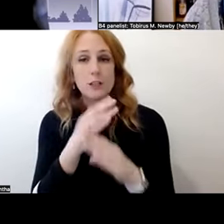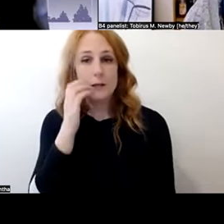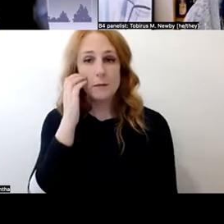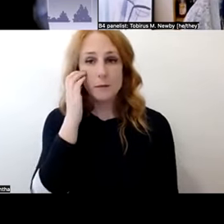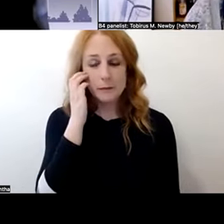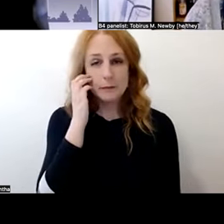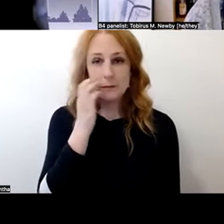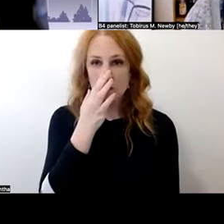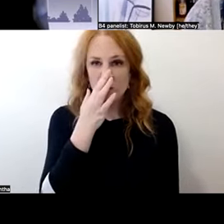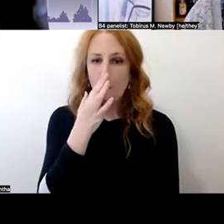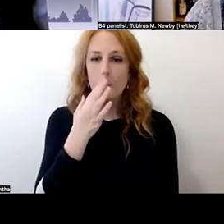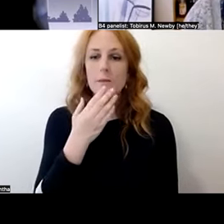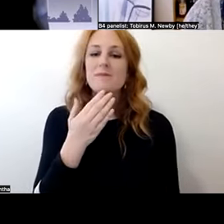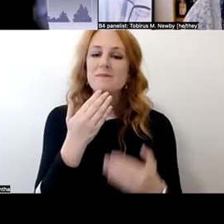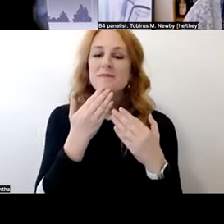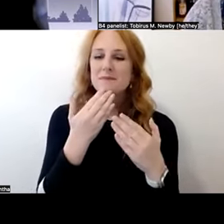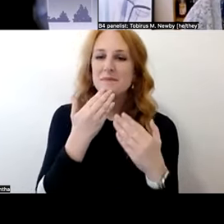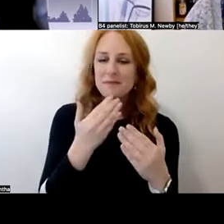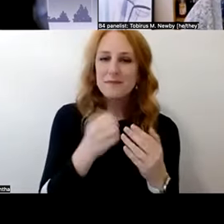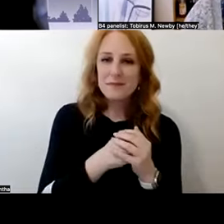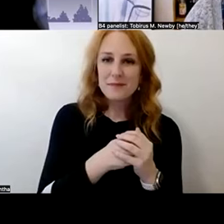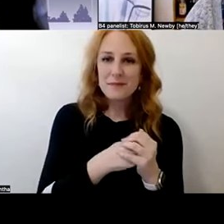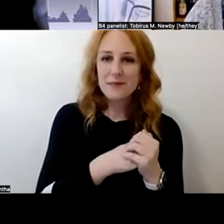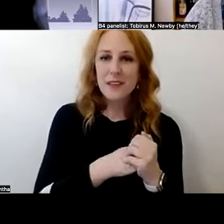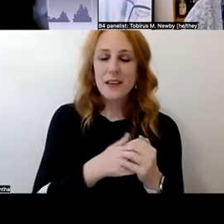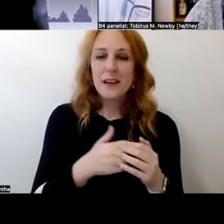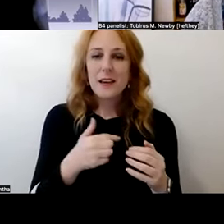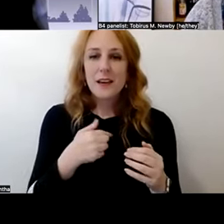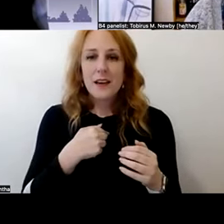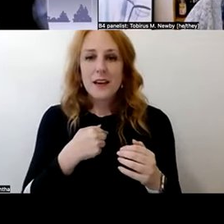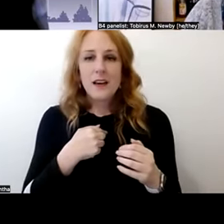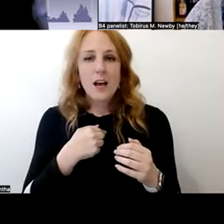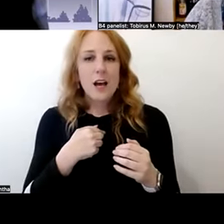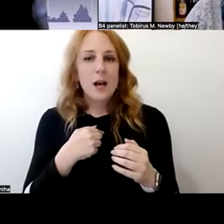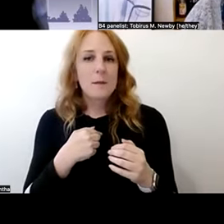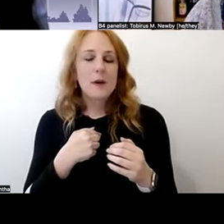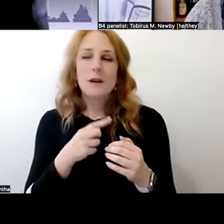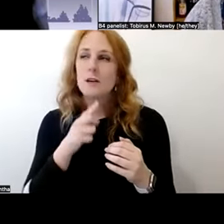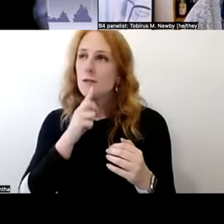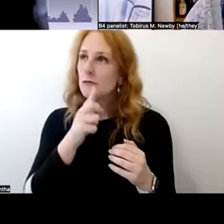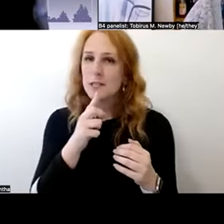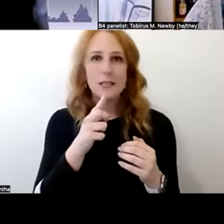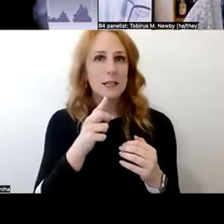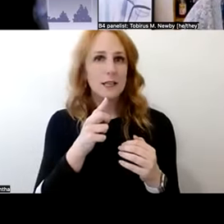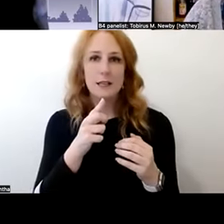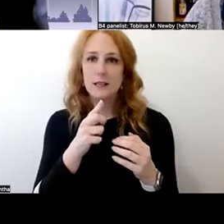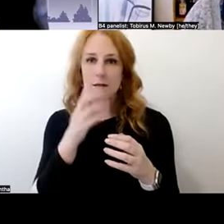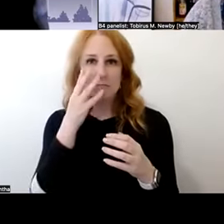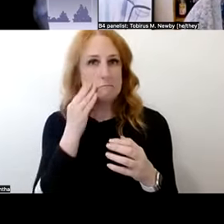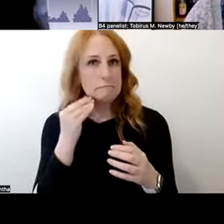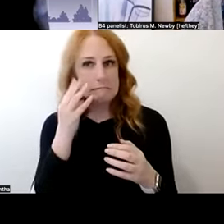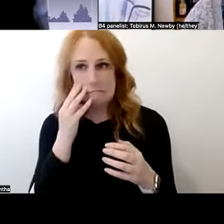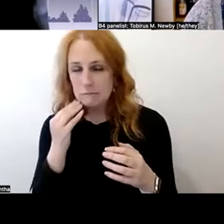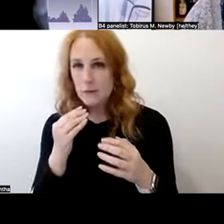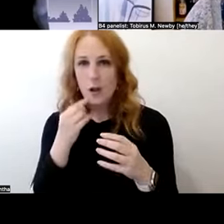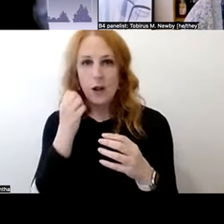Yeah, thank you so much for what you shared, Lucy. This is, you know, I'm in the world, so deeply in the world of intervention, you know, and but I want to